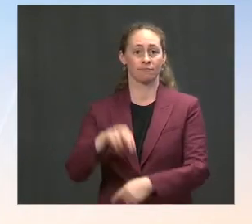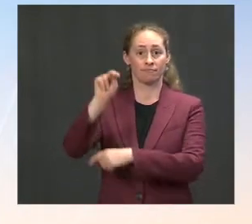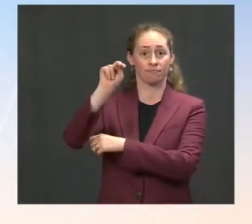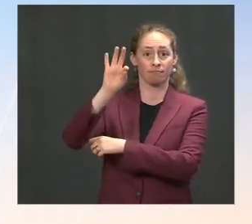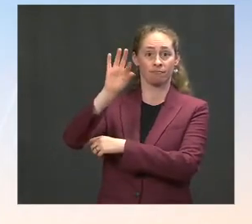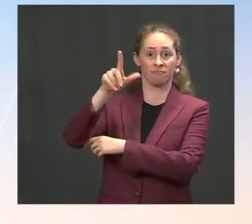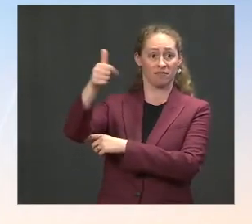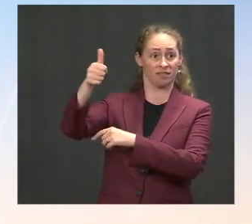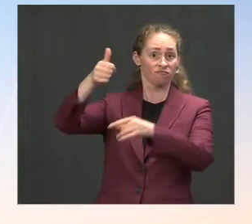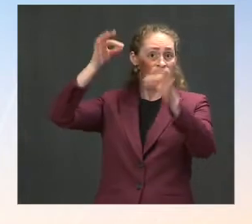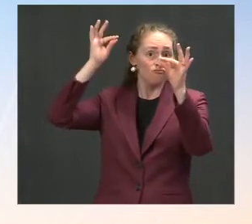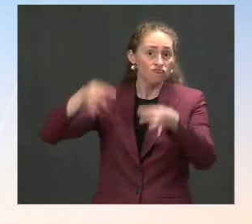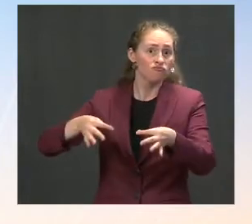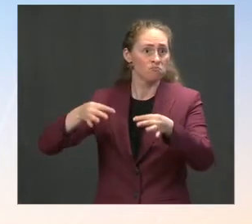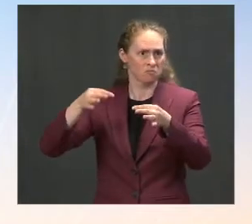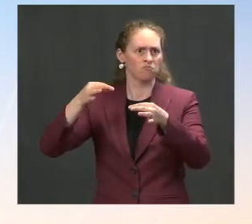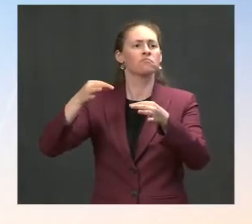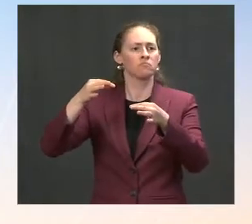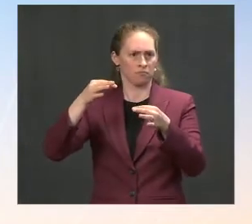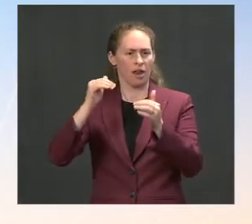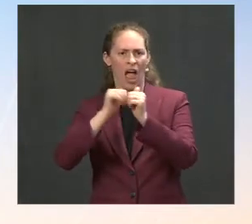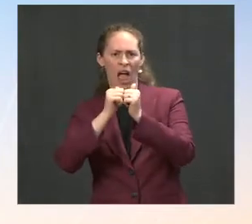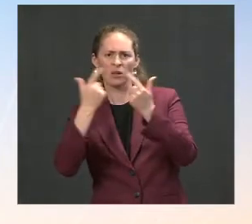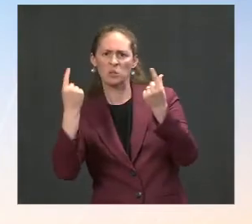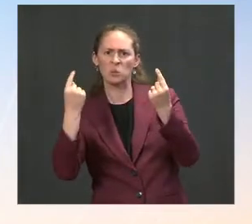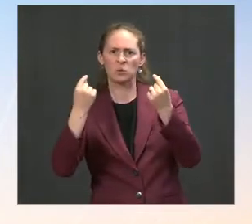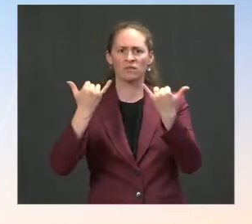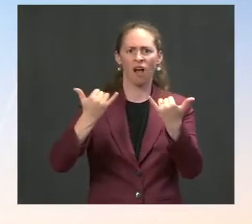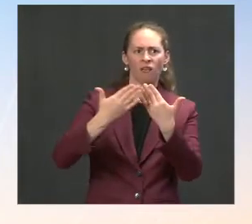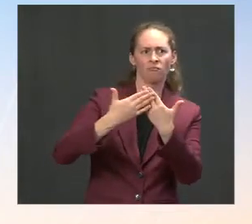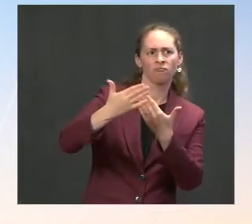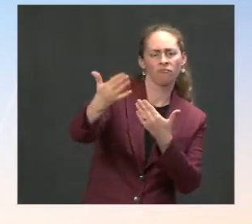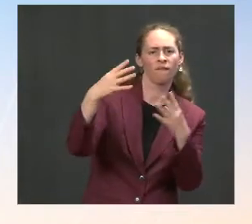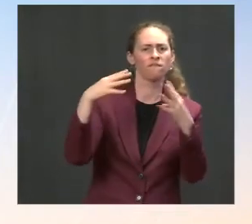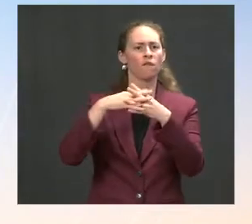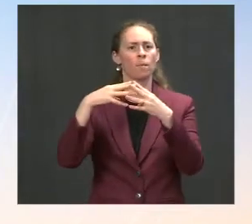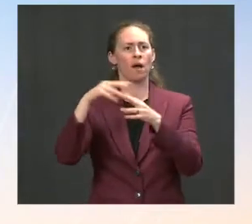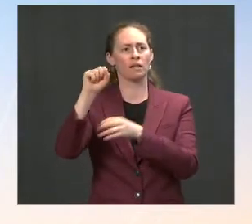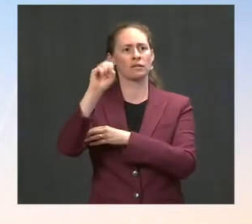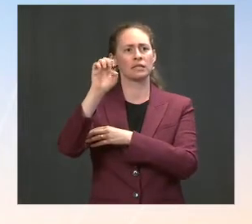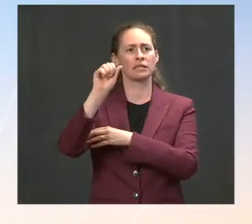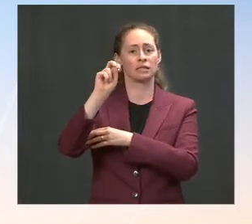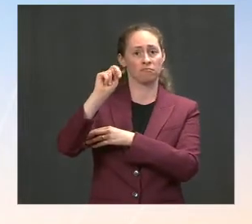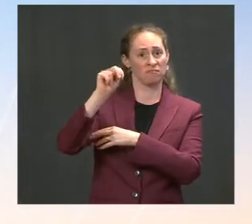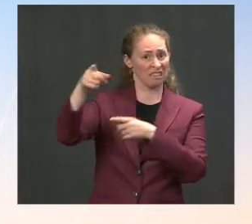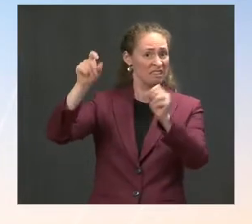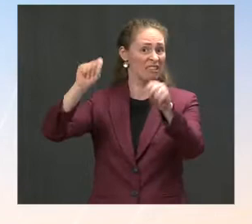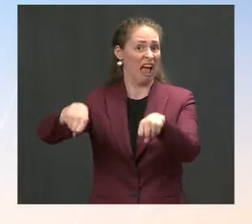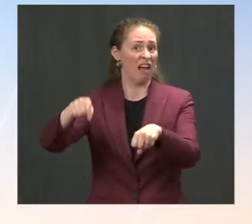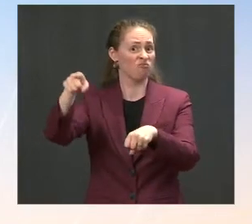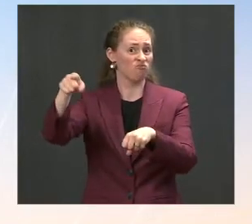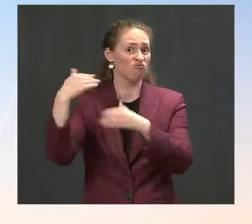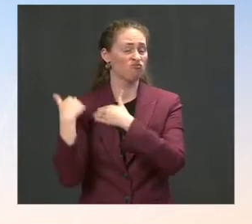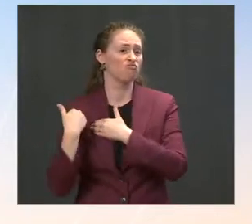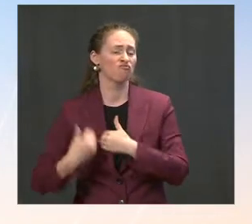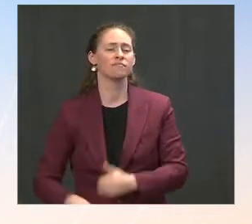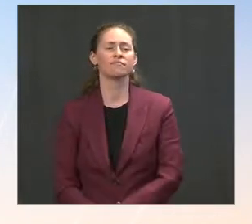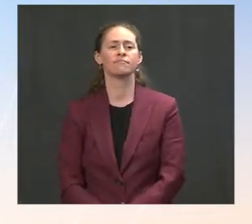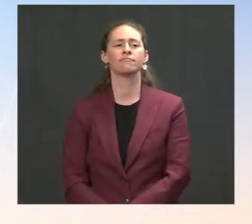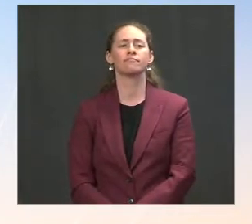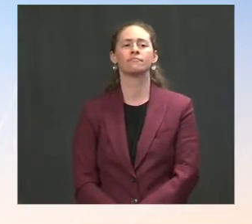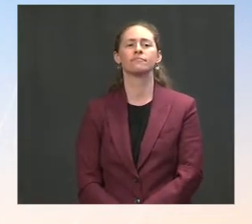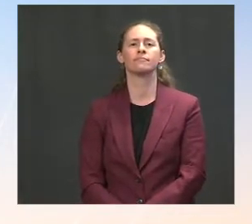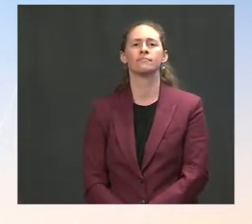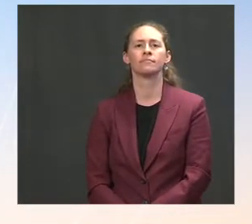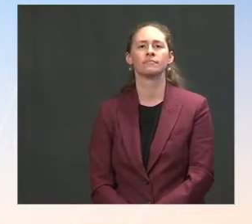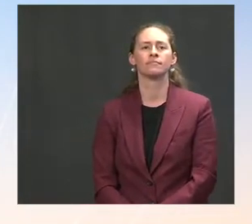going to proceed with their season. That is their role to do. And there's a new model out from an organization that consults with the CDC, and it's predicting